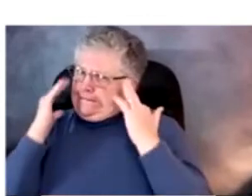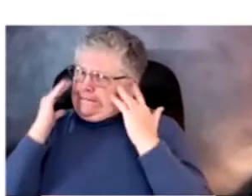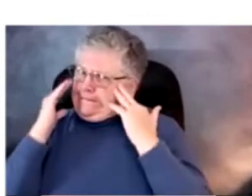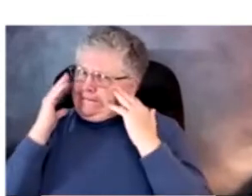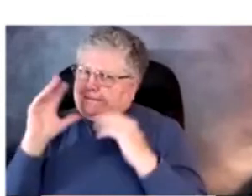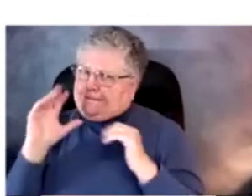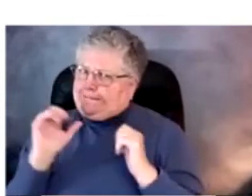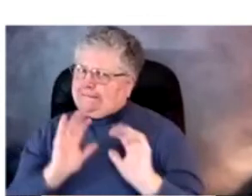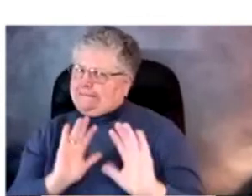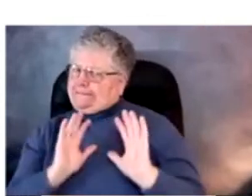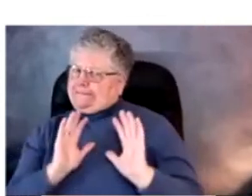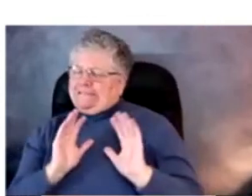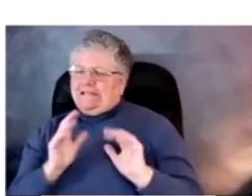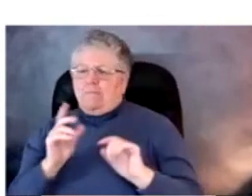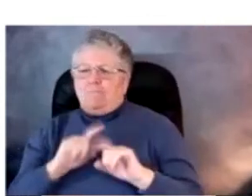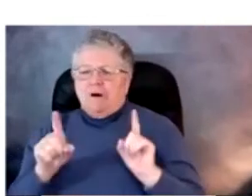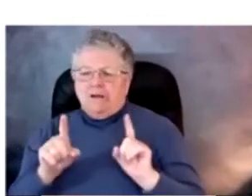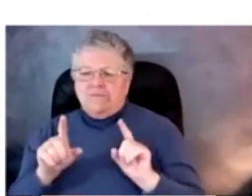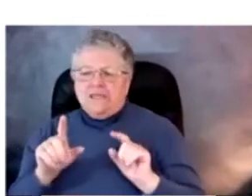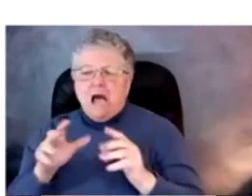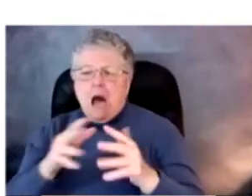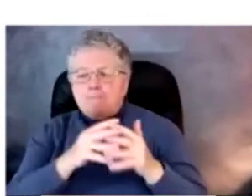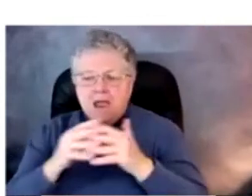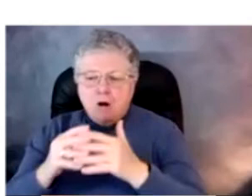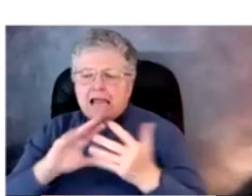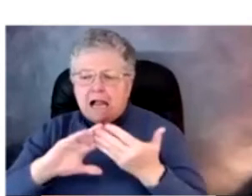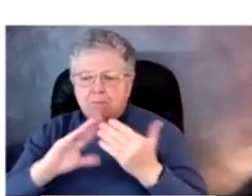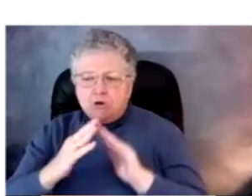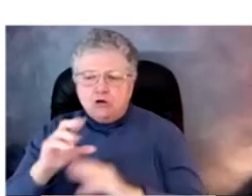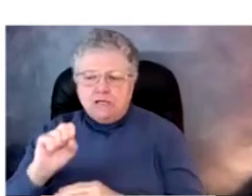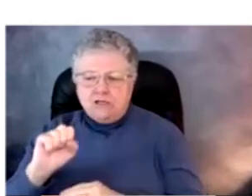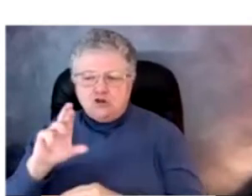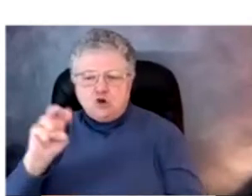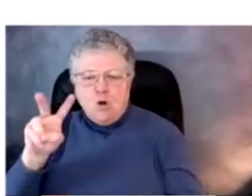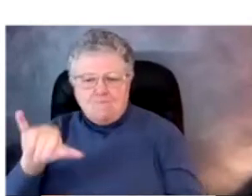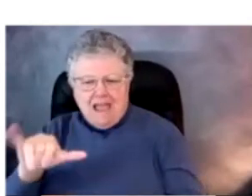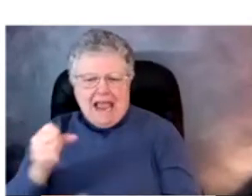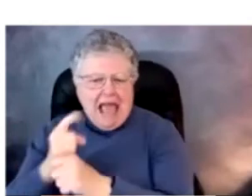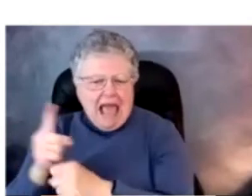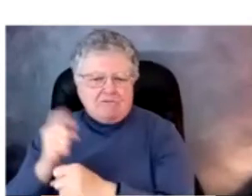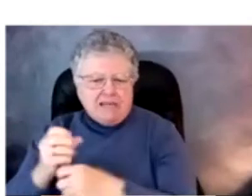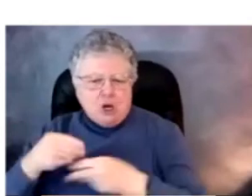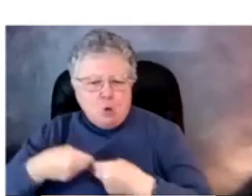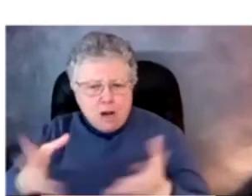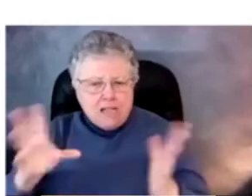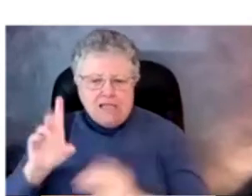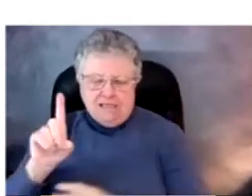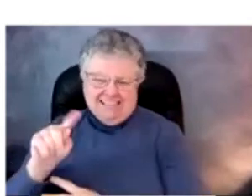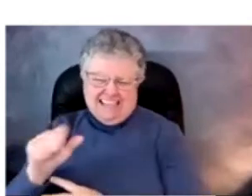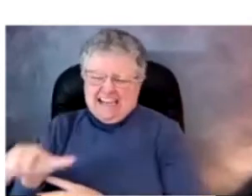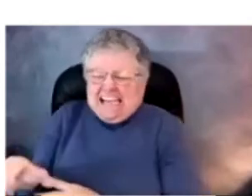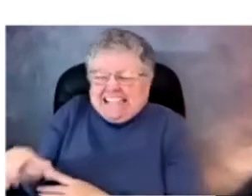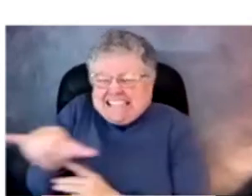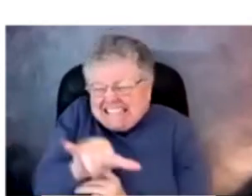We attended an ACS, the American Community Survey releases data every year. It's similar to the census, but every year. Times